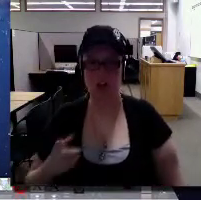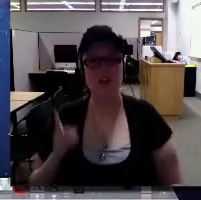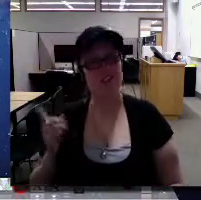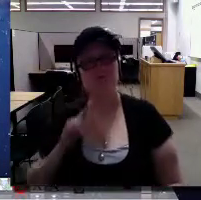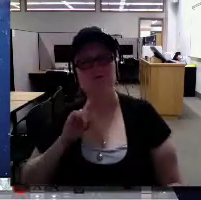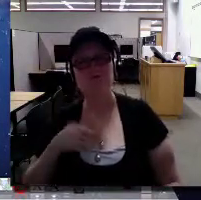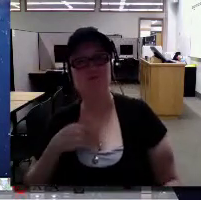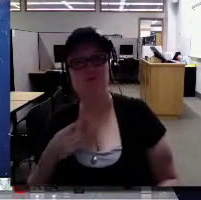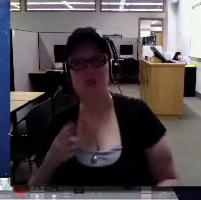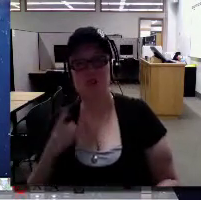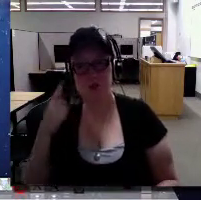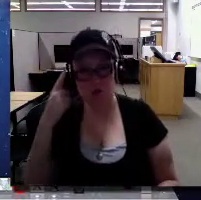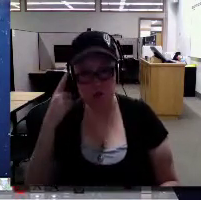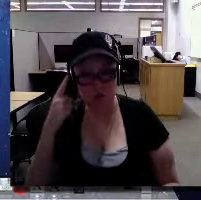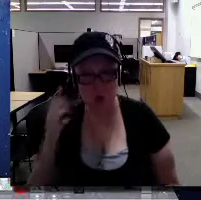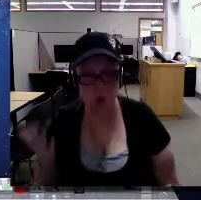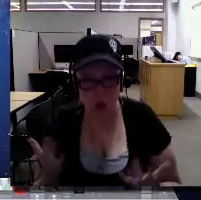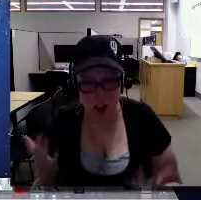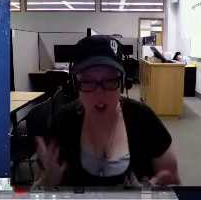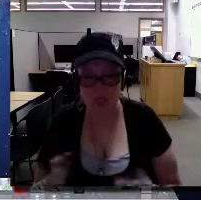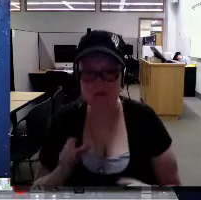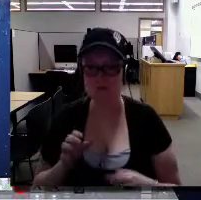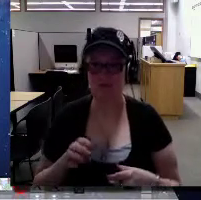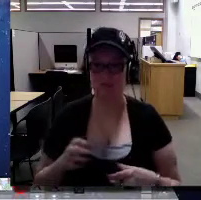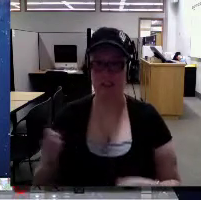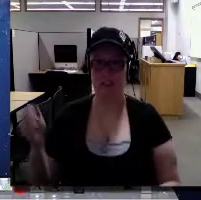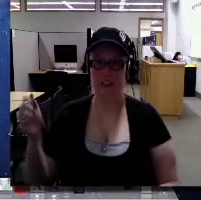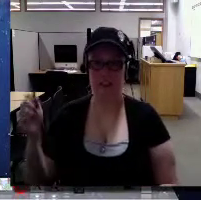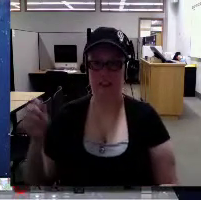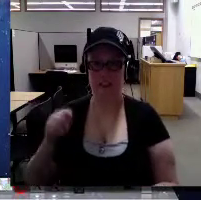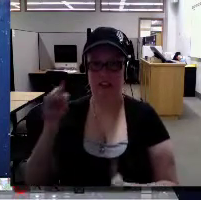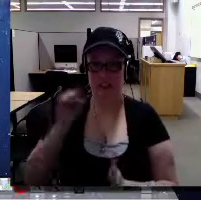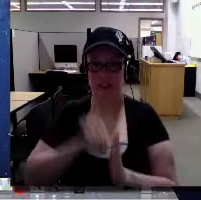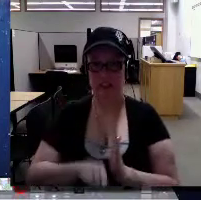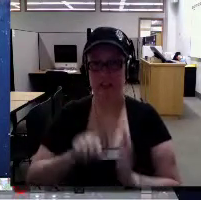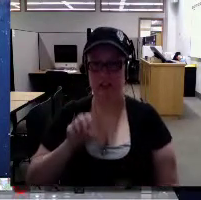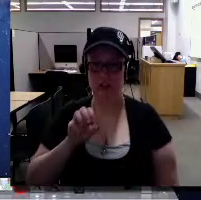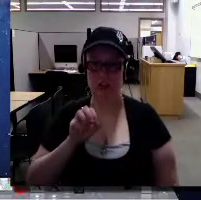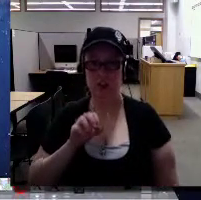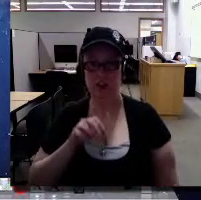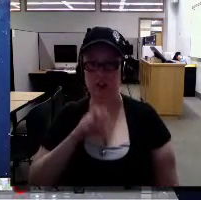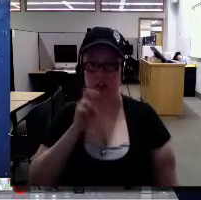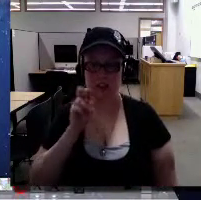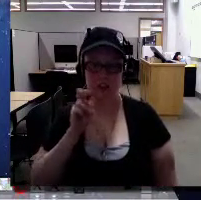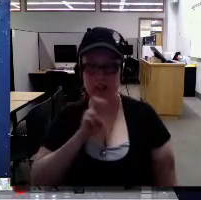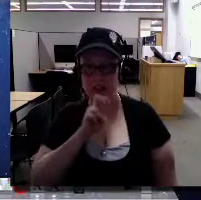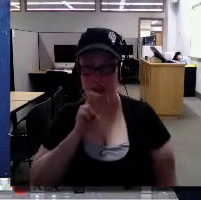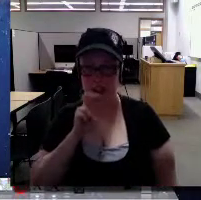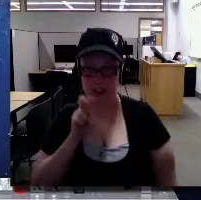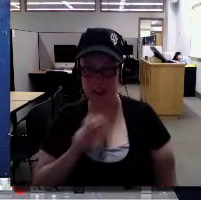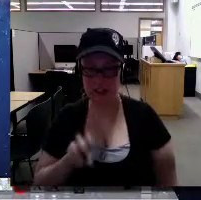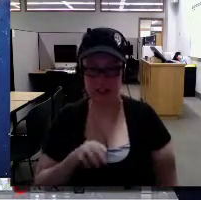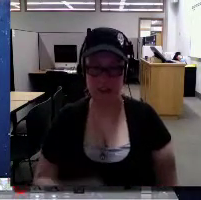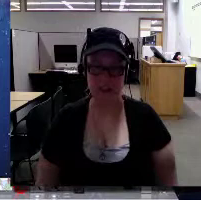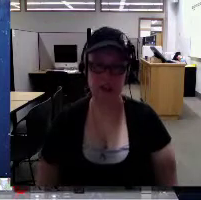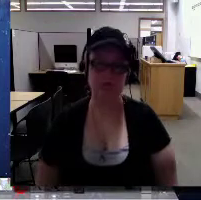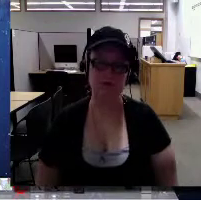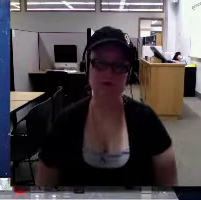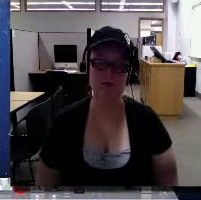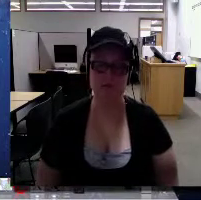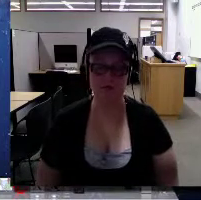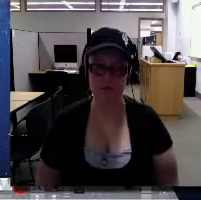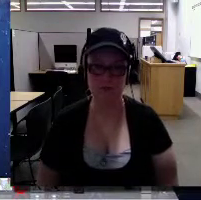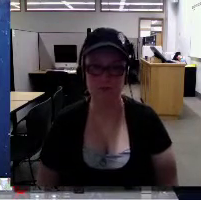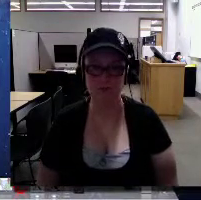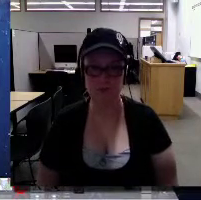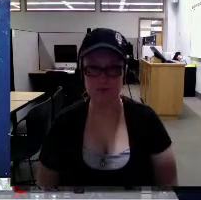She had grown up in a place where the horses grazing on the prairie in Illinois were